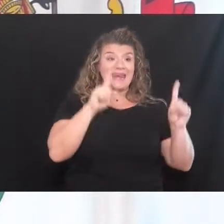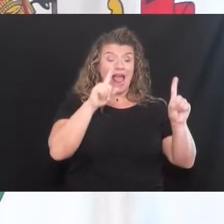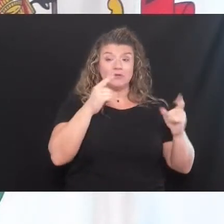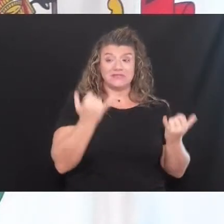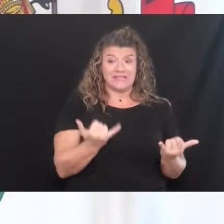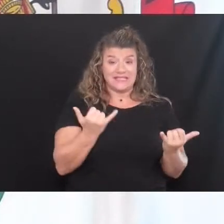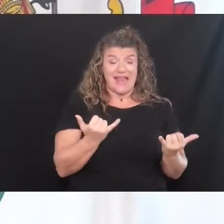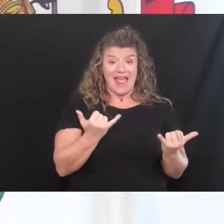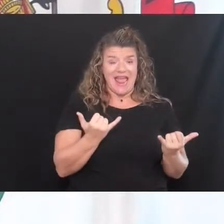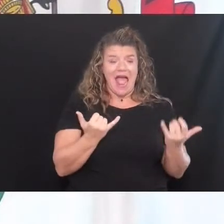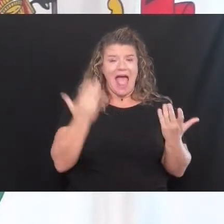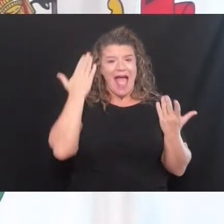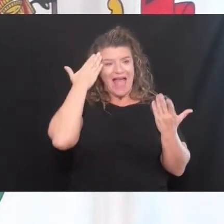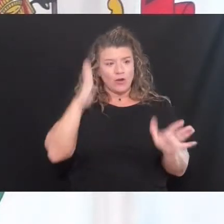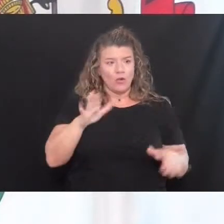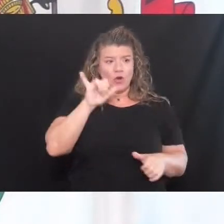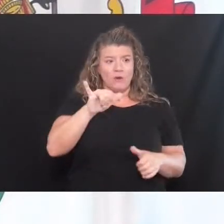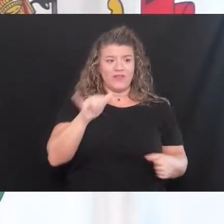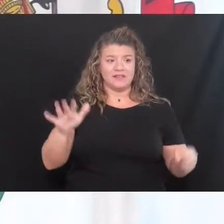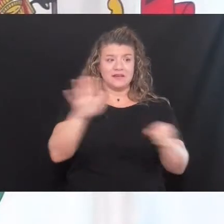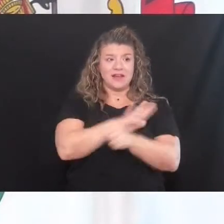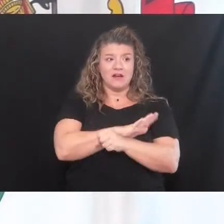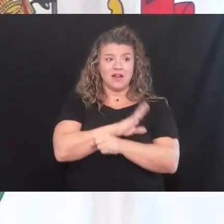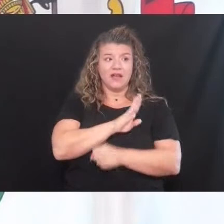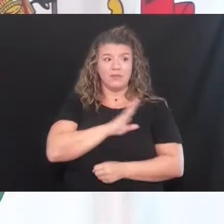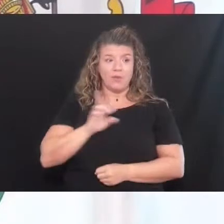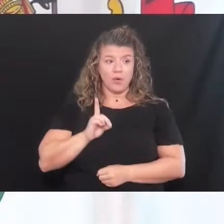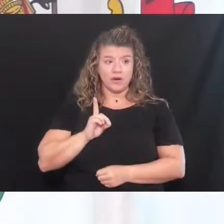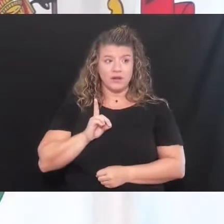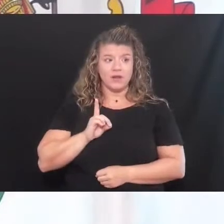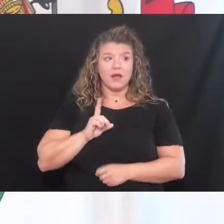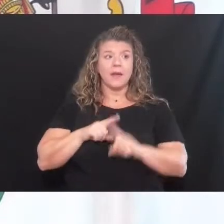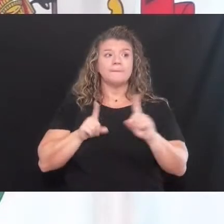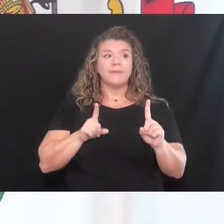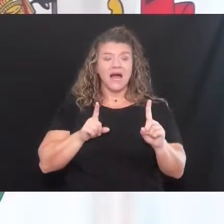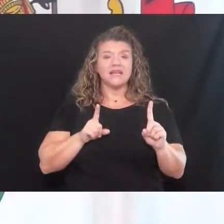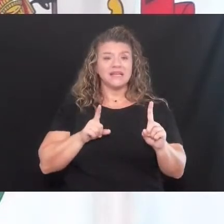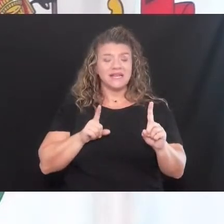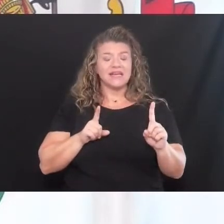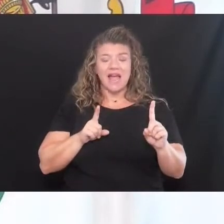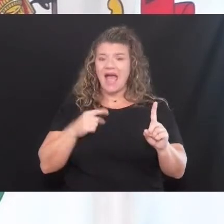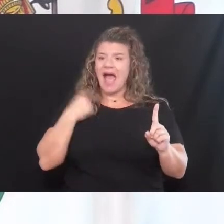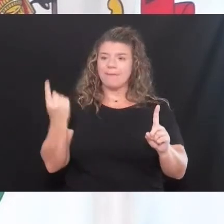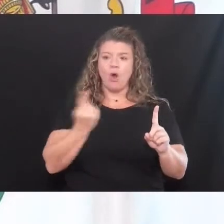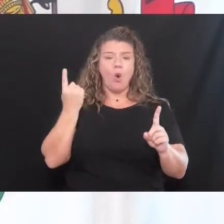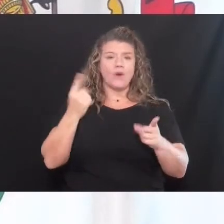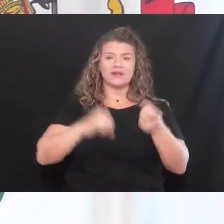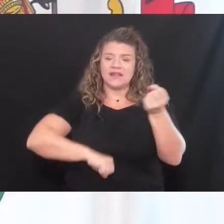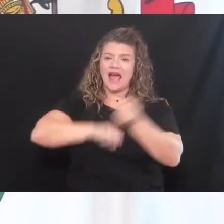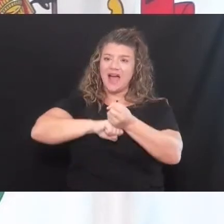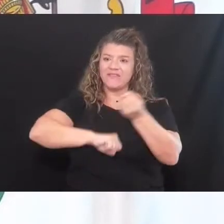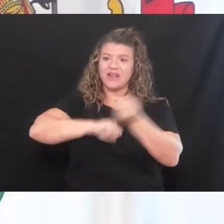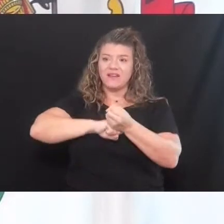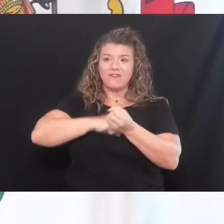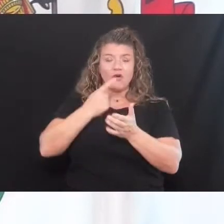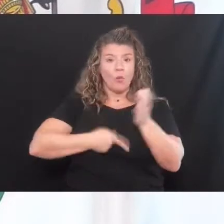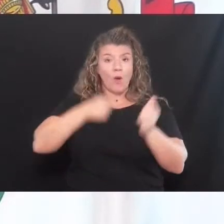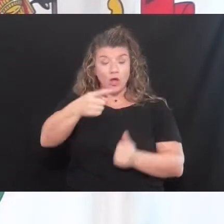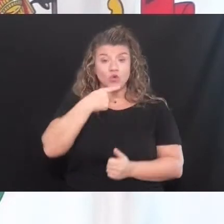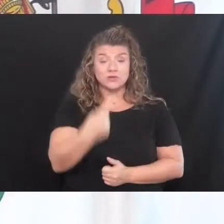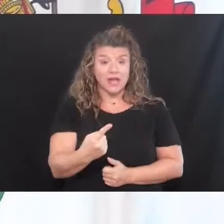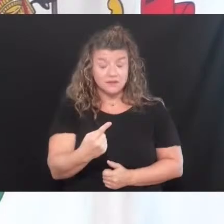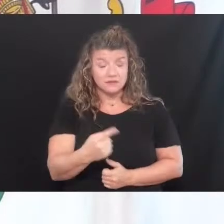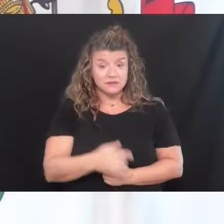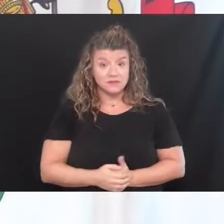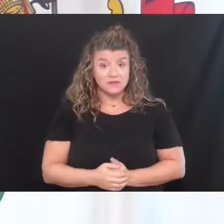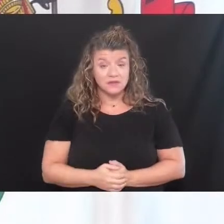know if that's the entirety of the board, but you know, I am always an advocate of exactly what you said. I think,